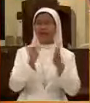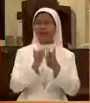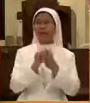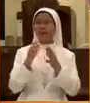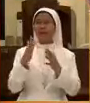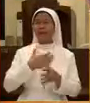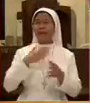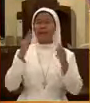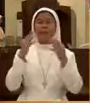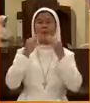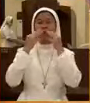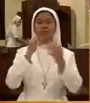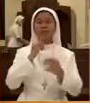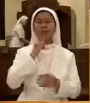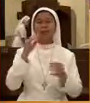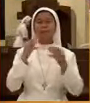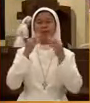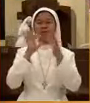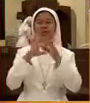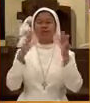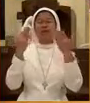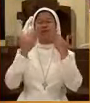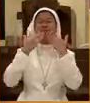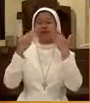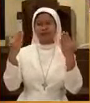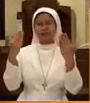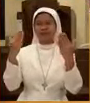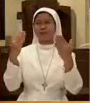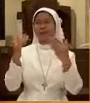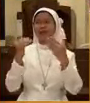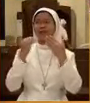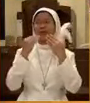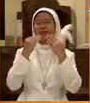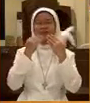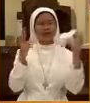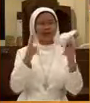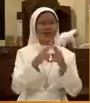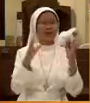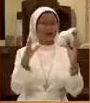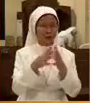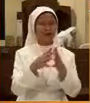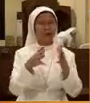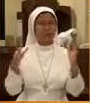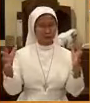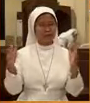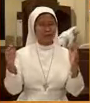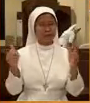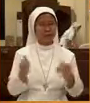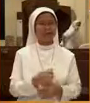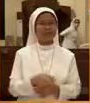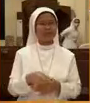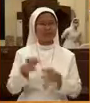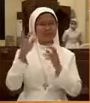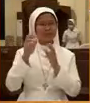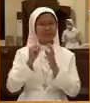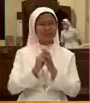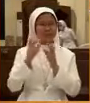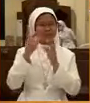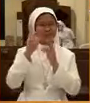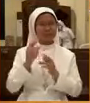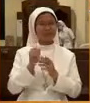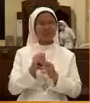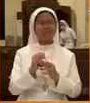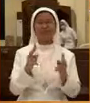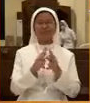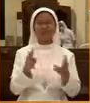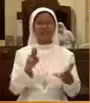message of gratitude. Pasasalamat, grazie mille, Eminenza, my dear kabayan. So nice to see